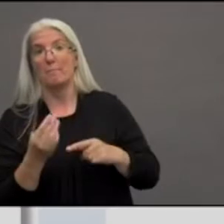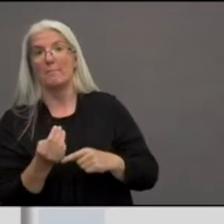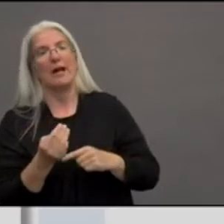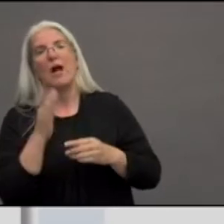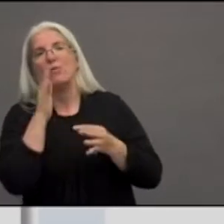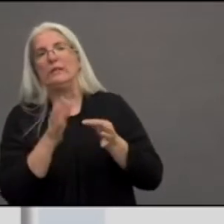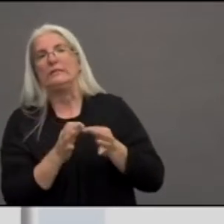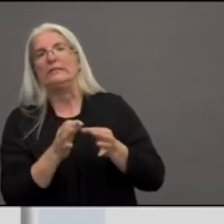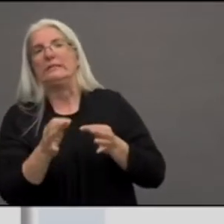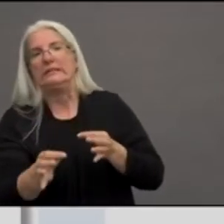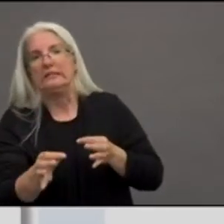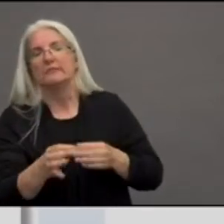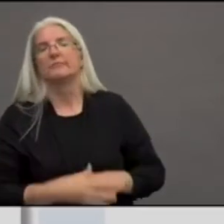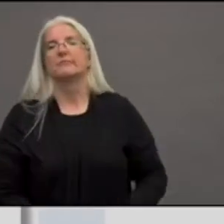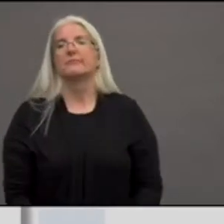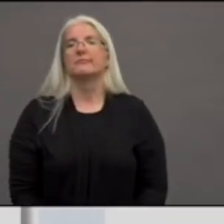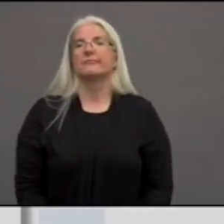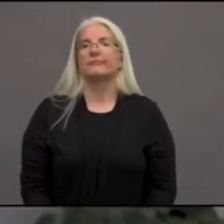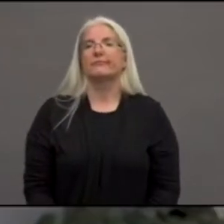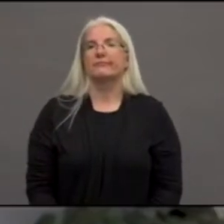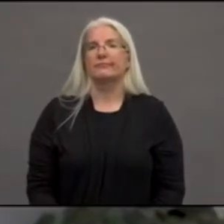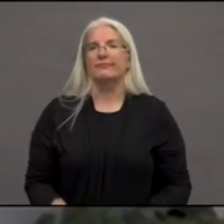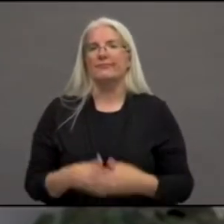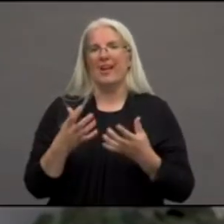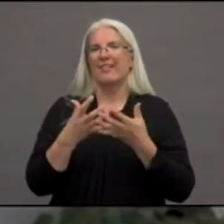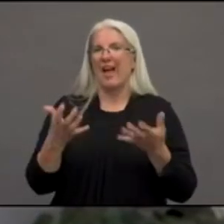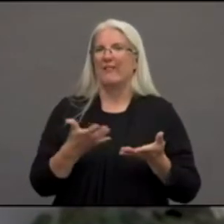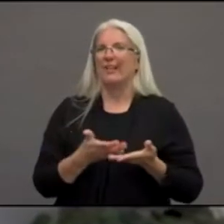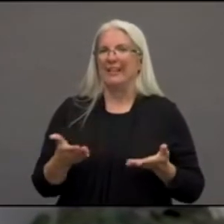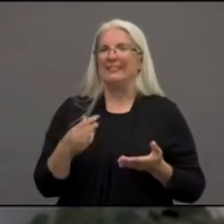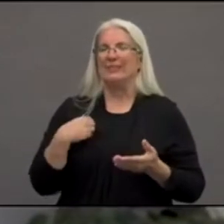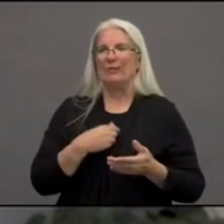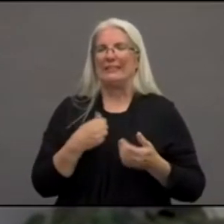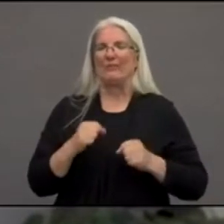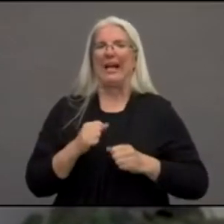of pullback on things that have been open.